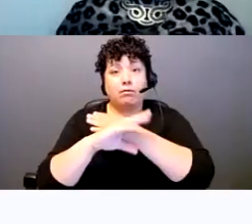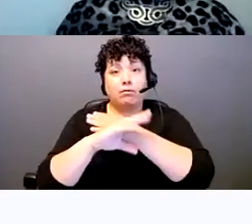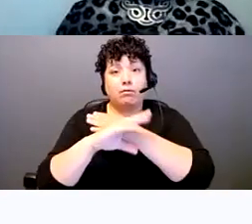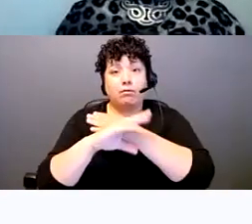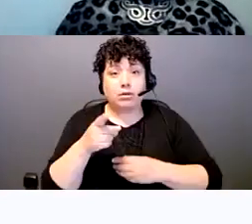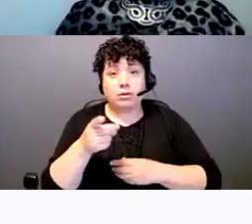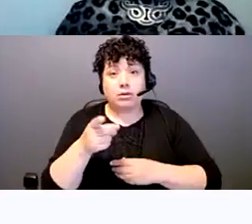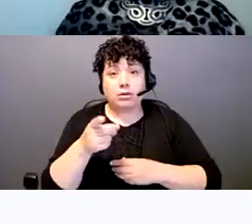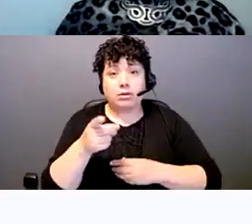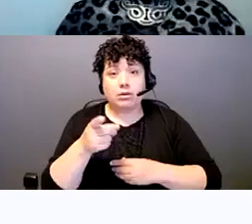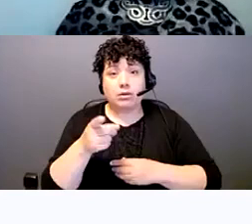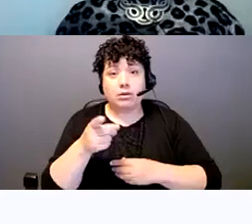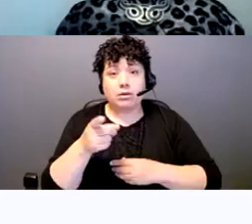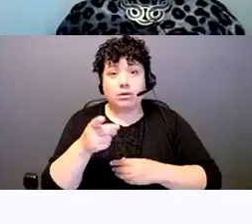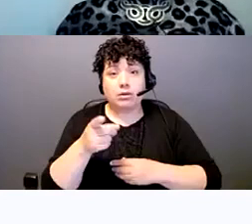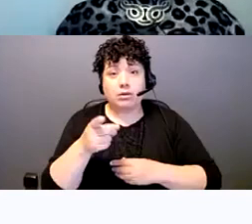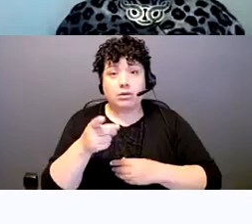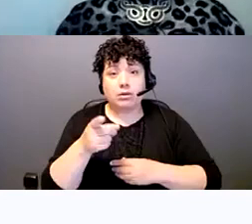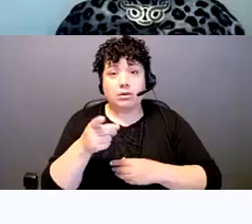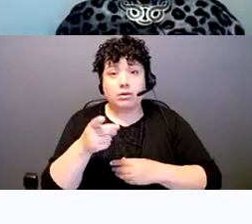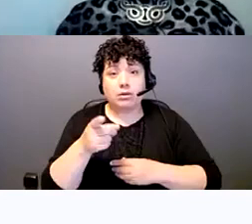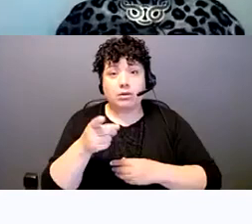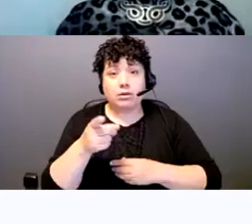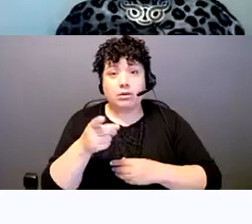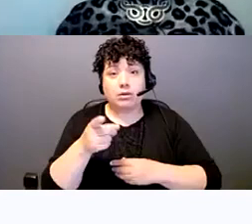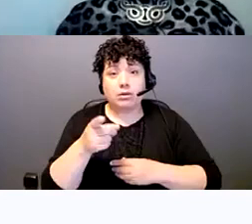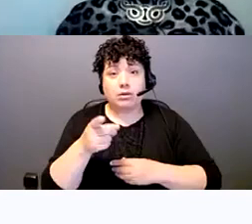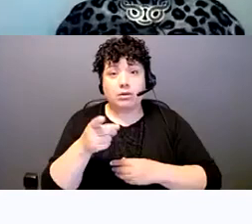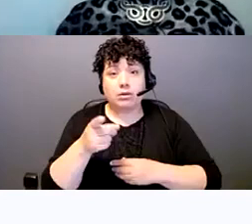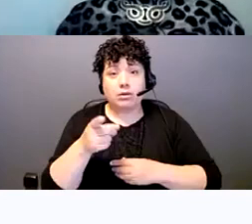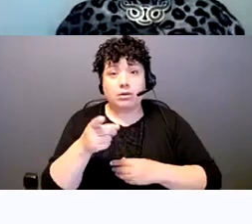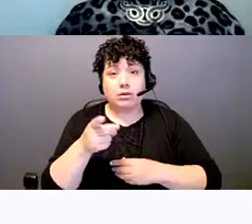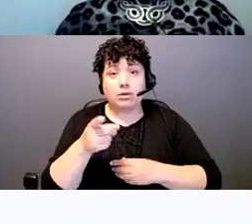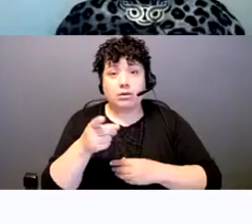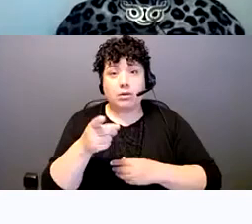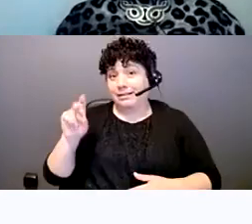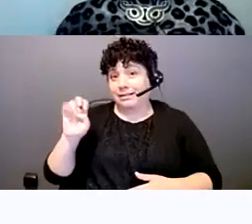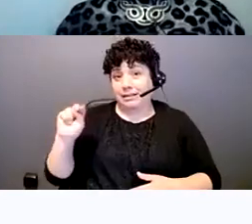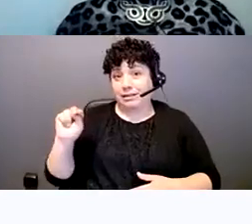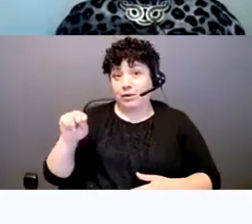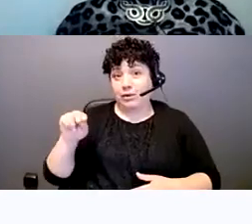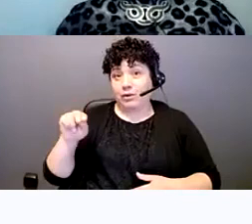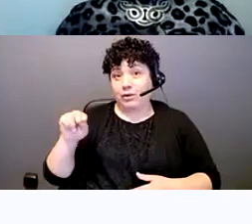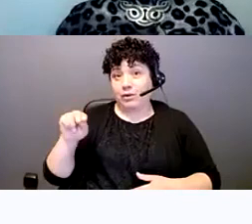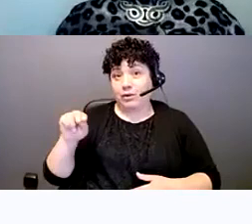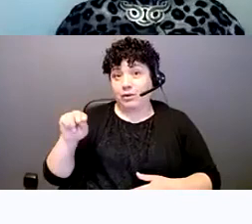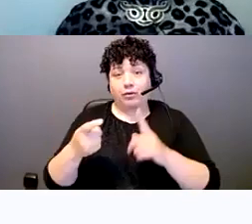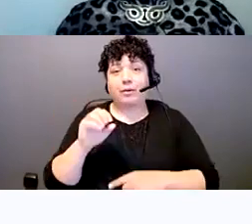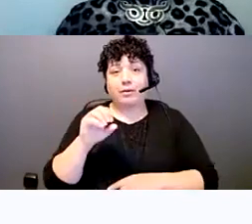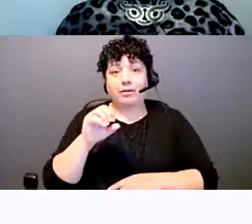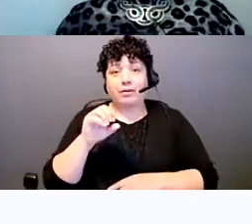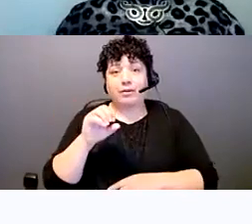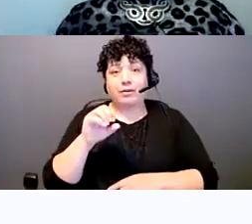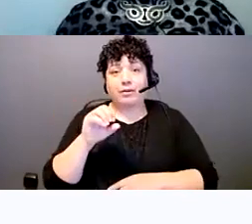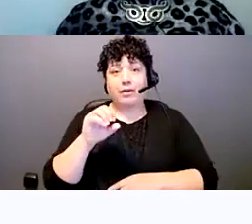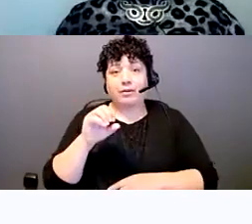we have the wonderful Annette, Sandy, and Dean Weeb from sign language interpreters. So hopefully you can see